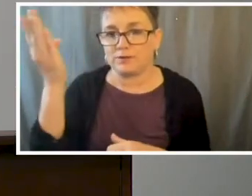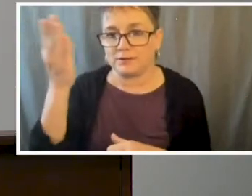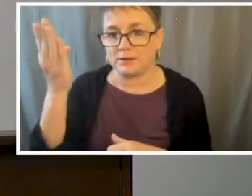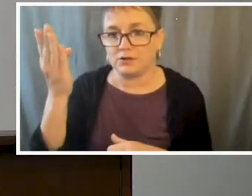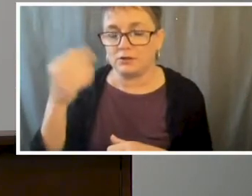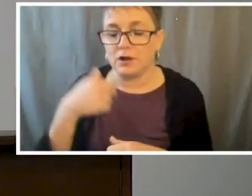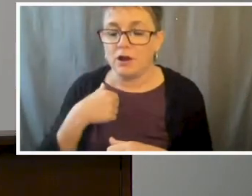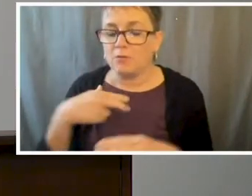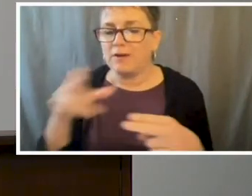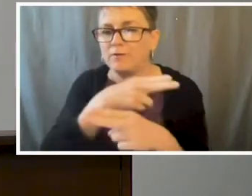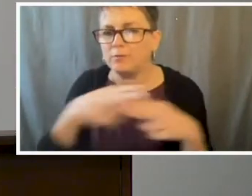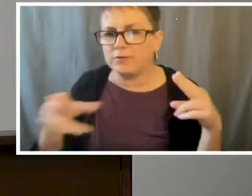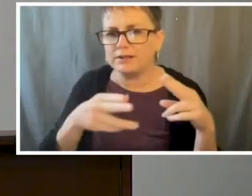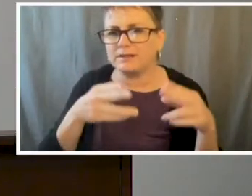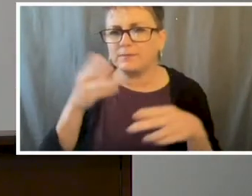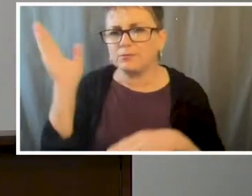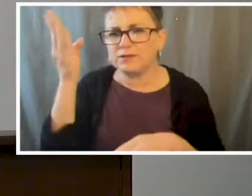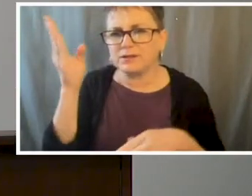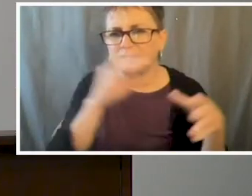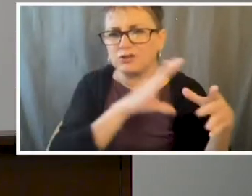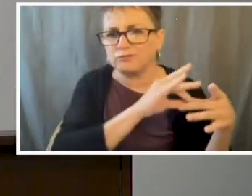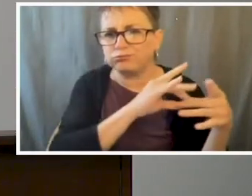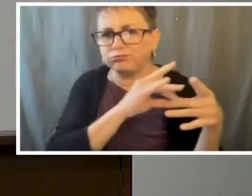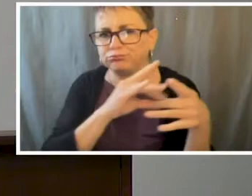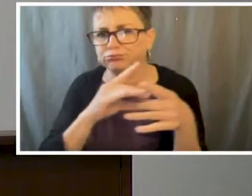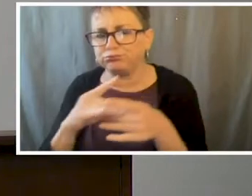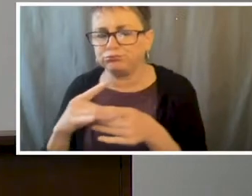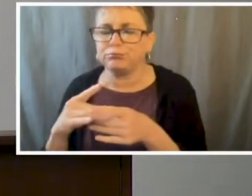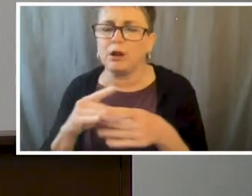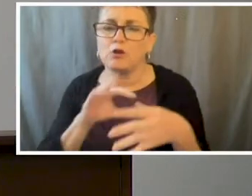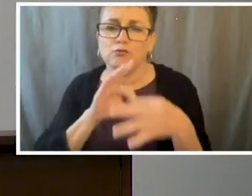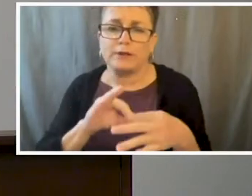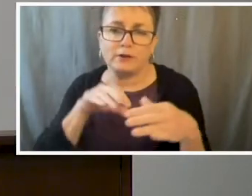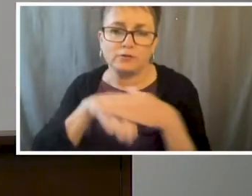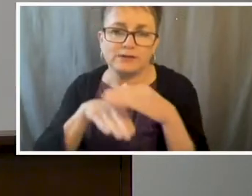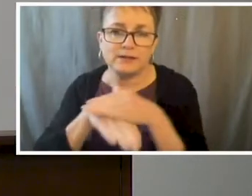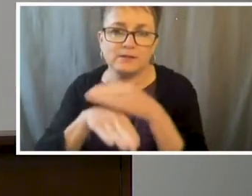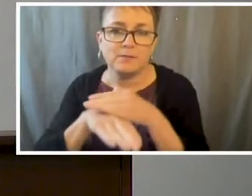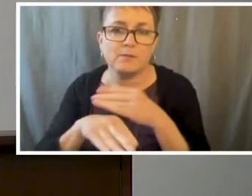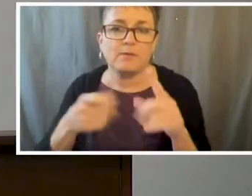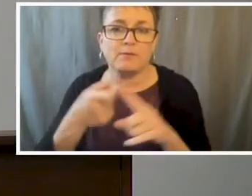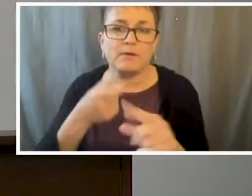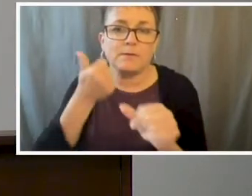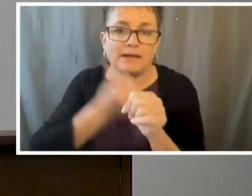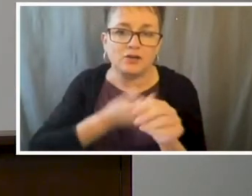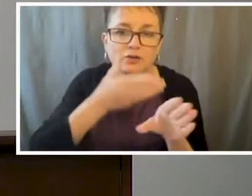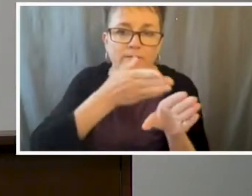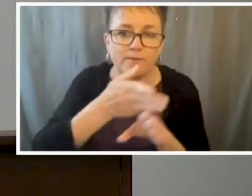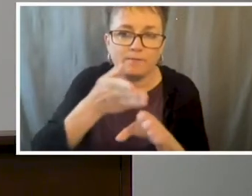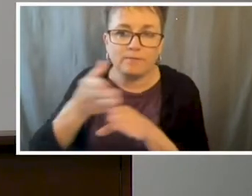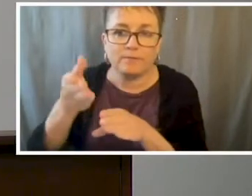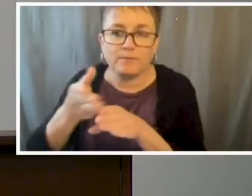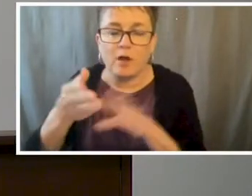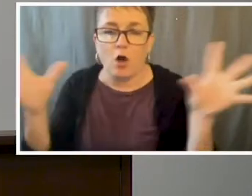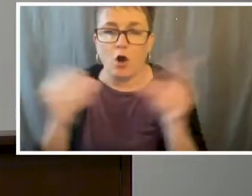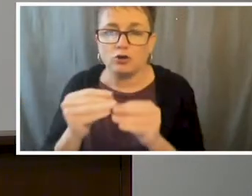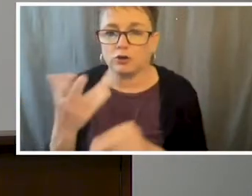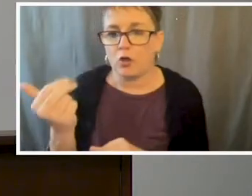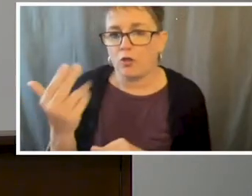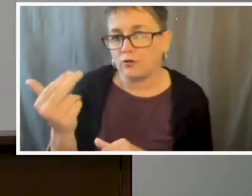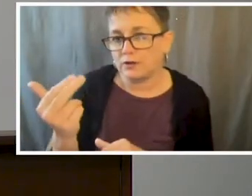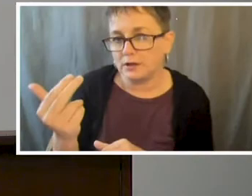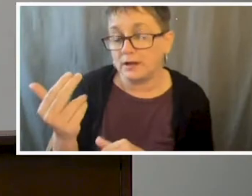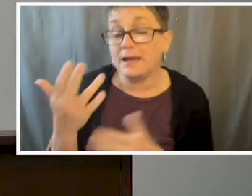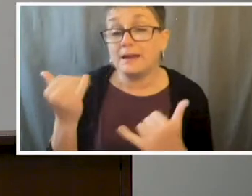accessibility covering 13 areas within New Jersey Transit. In the interest of time, we're going to go through all